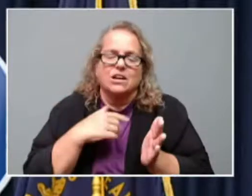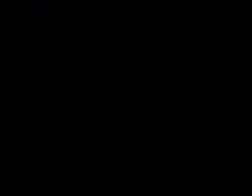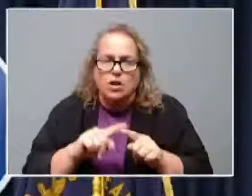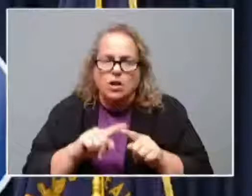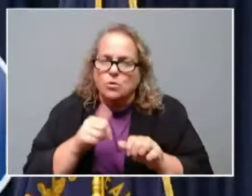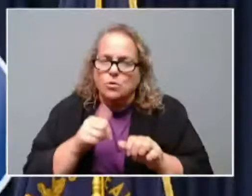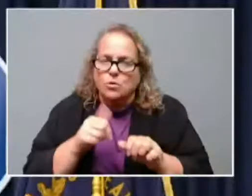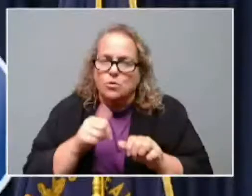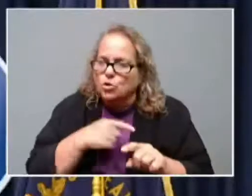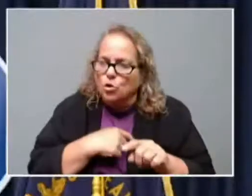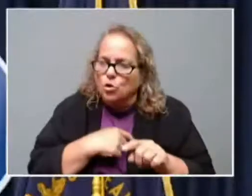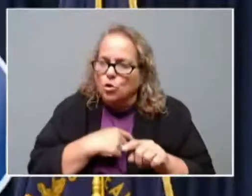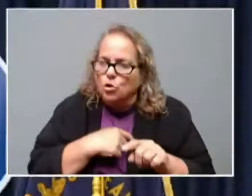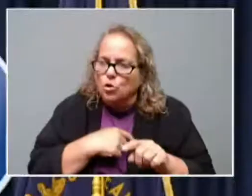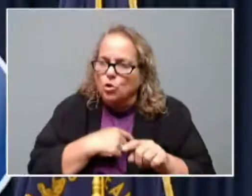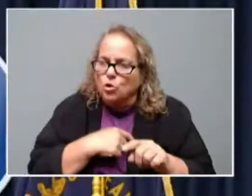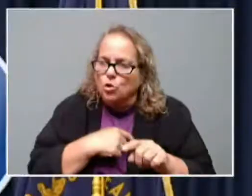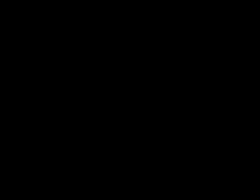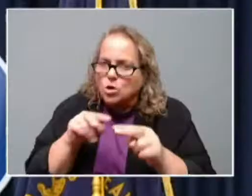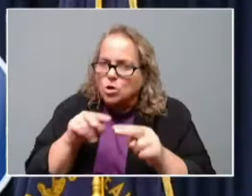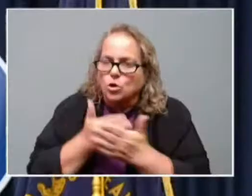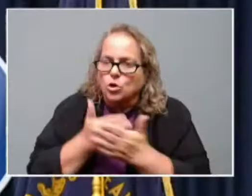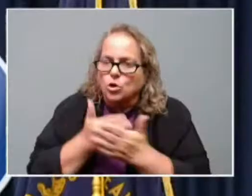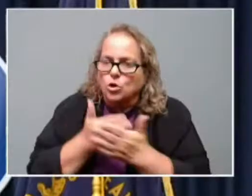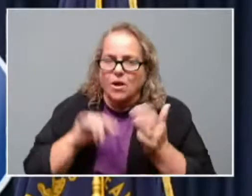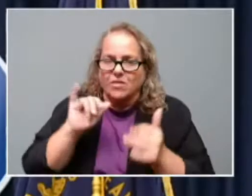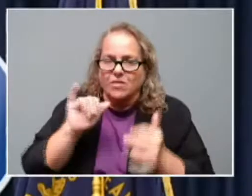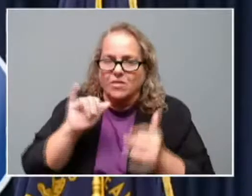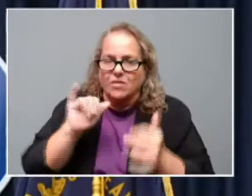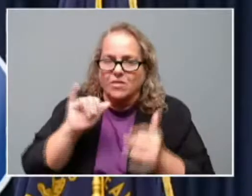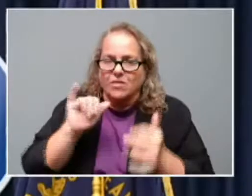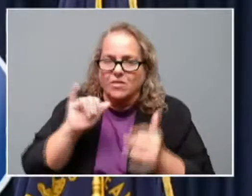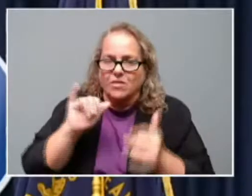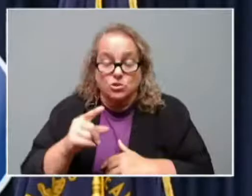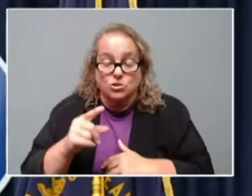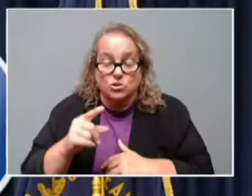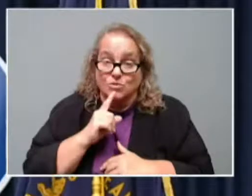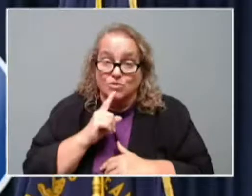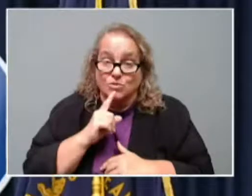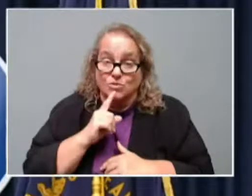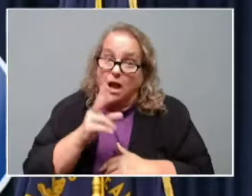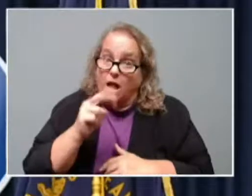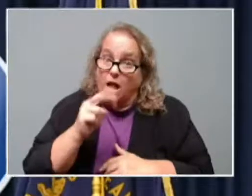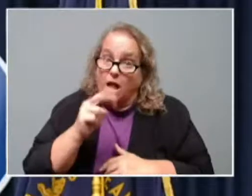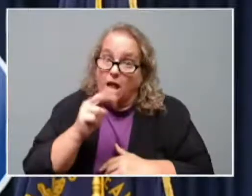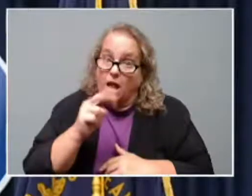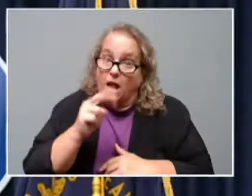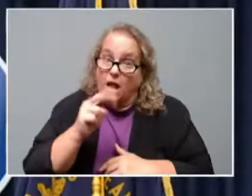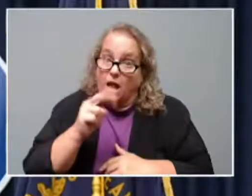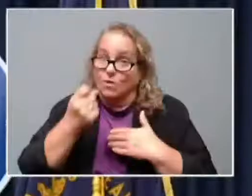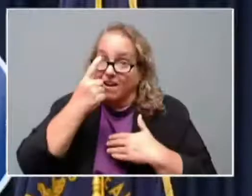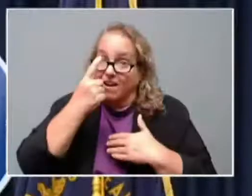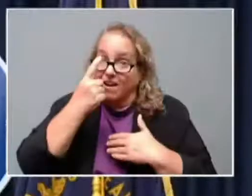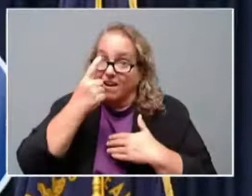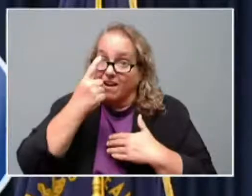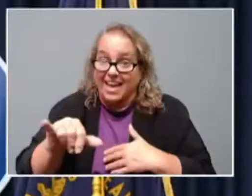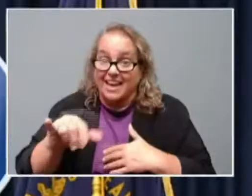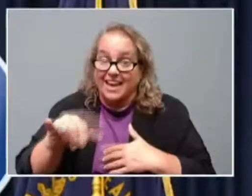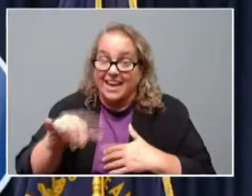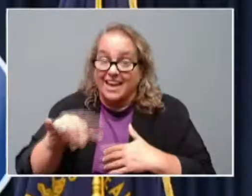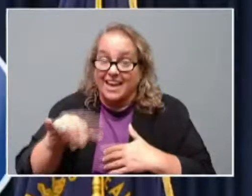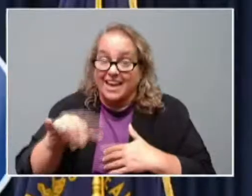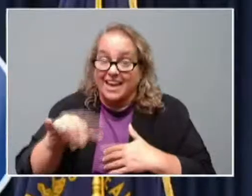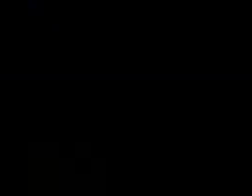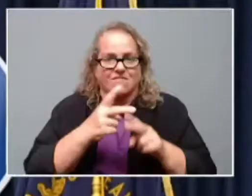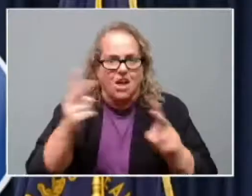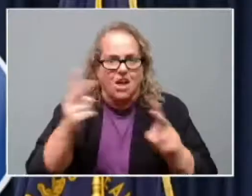do, since at different times it's been unpredictable. Actually, that's its goal, right? To be unpredictable, to outsmart all